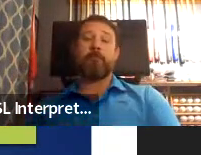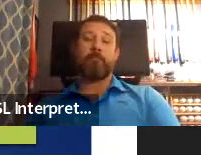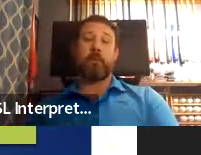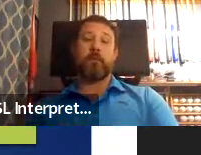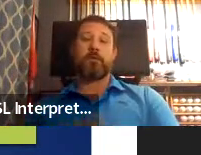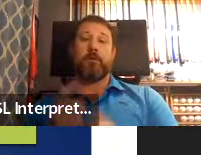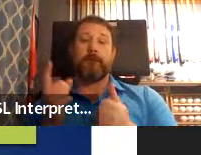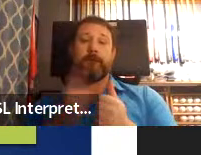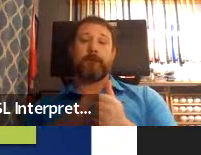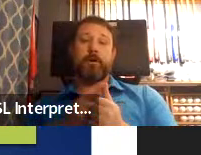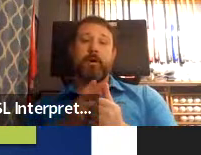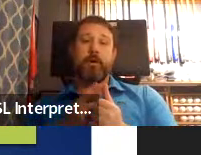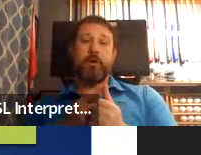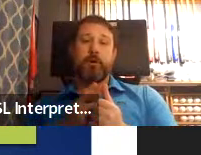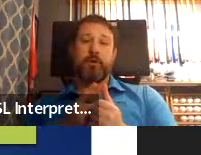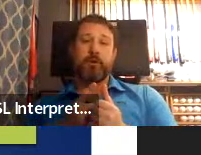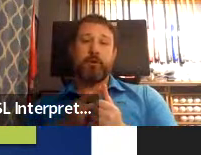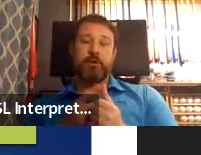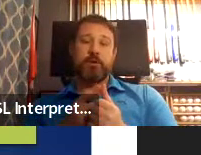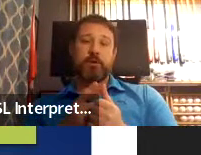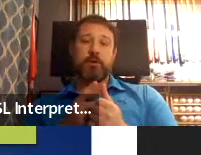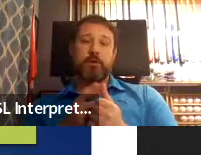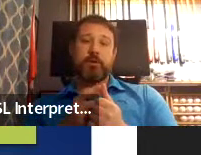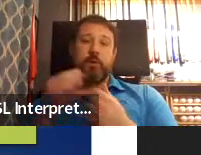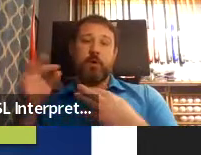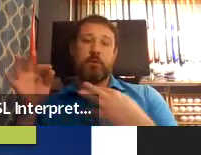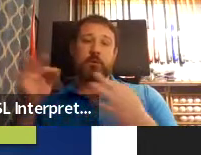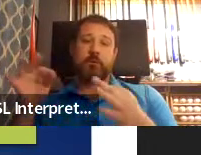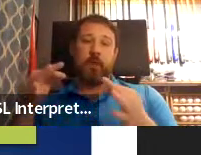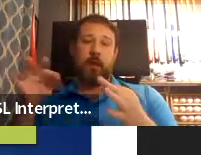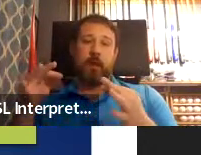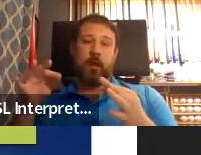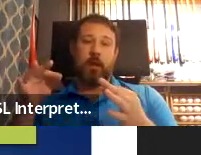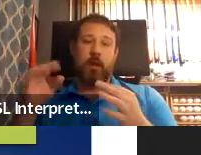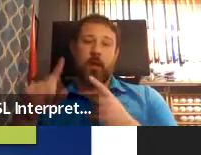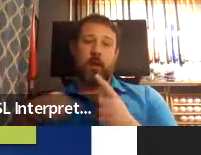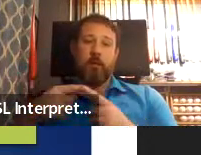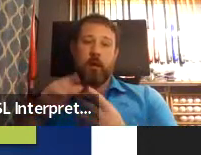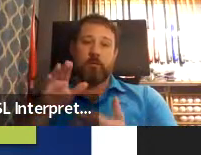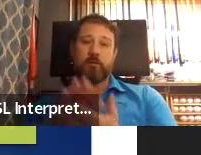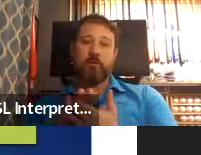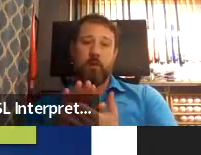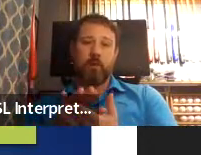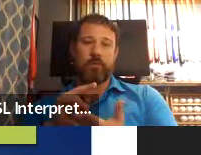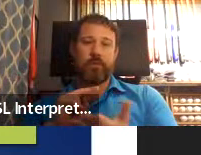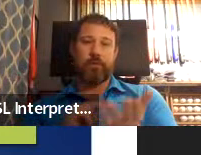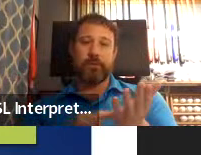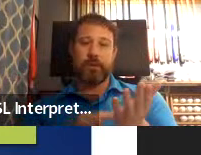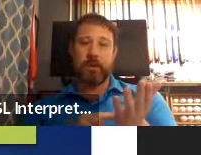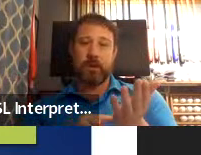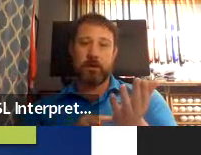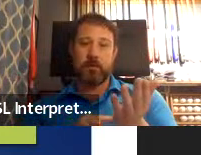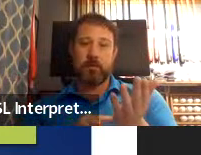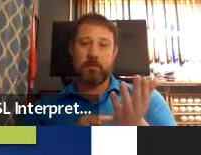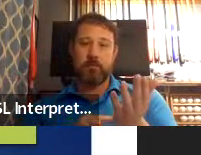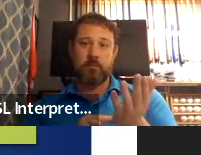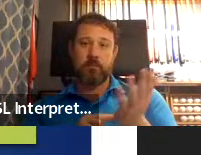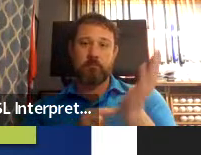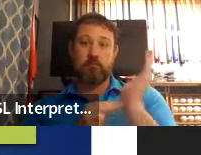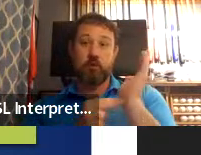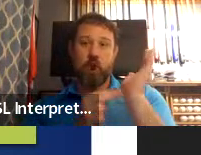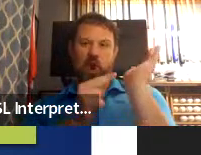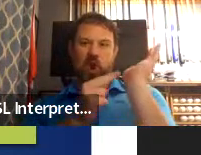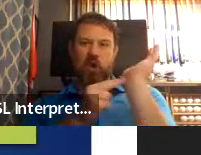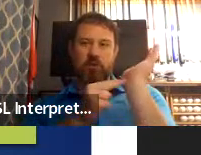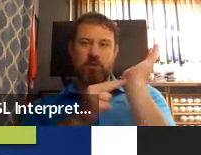the first thing I wanted to do is to explain a little bit about school nursing, not because